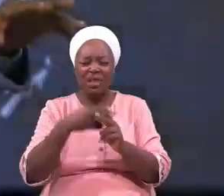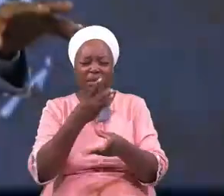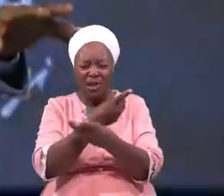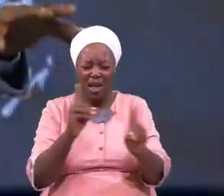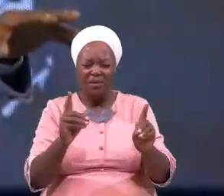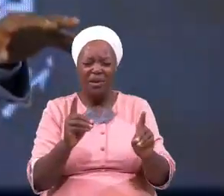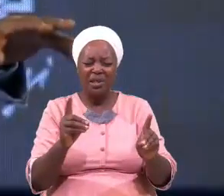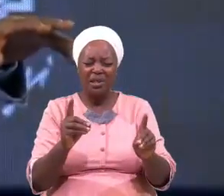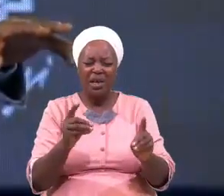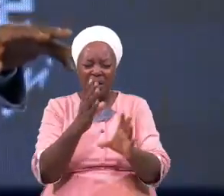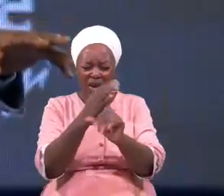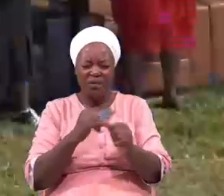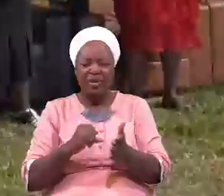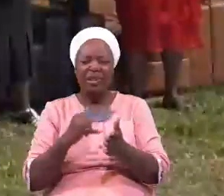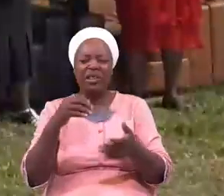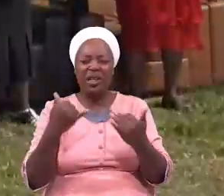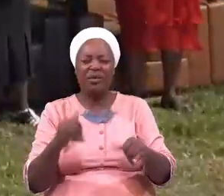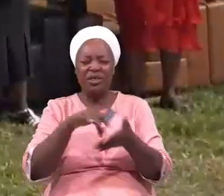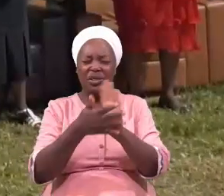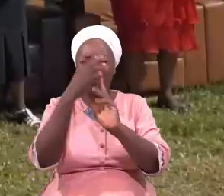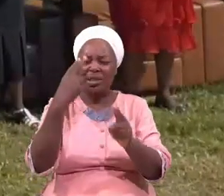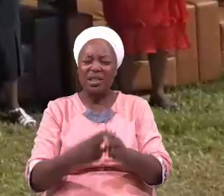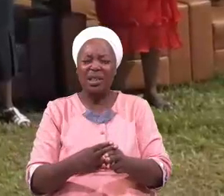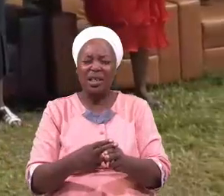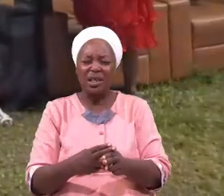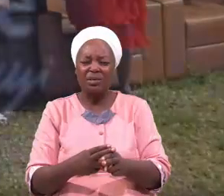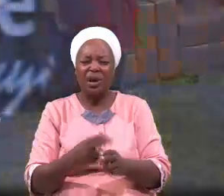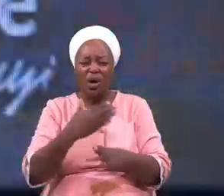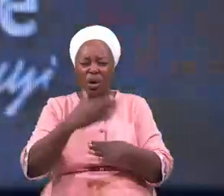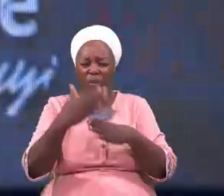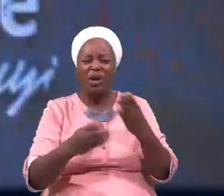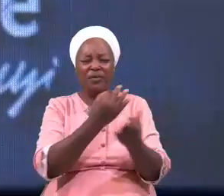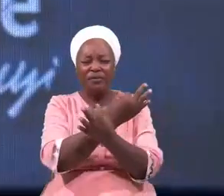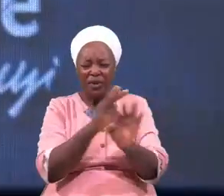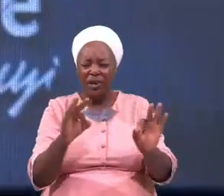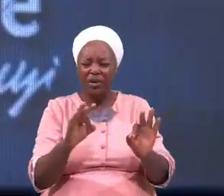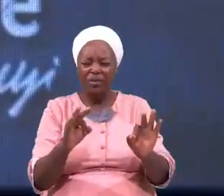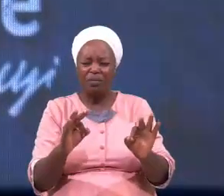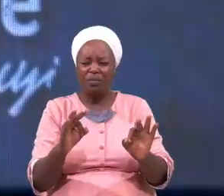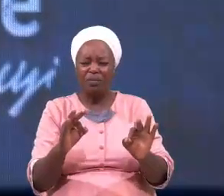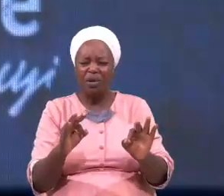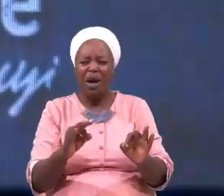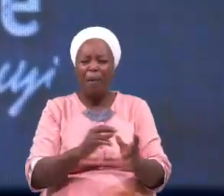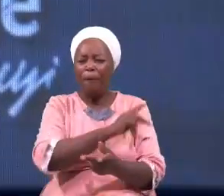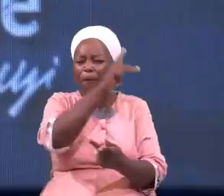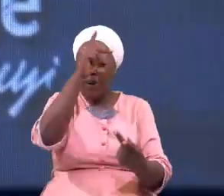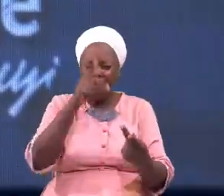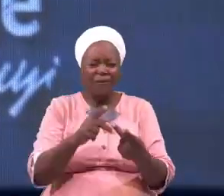Deliverance. Receive it now. Total freedom. Perfect